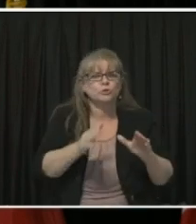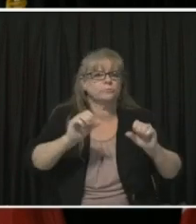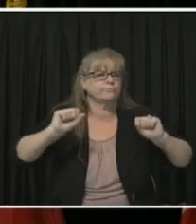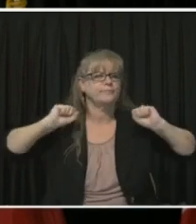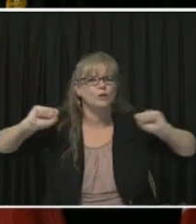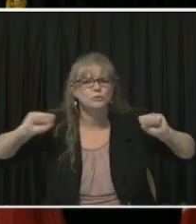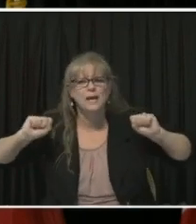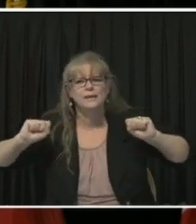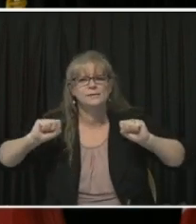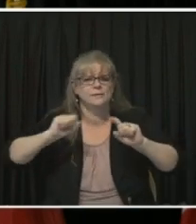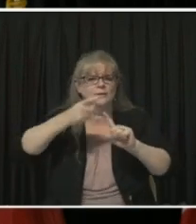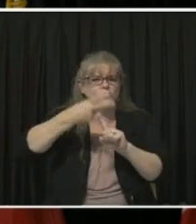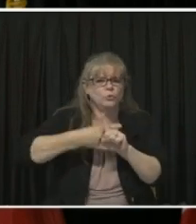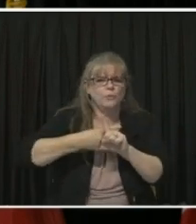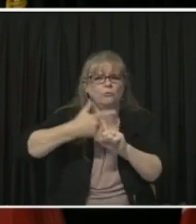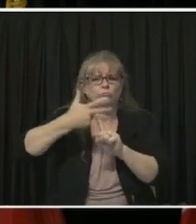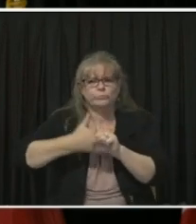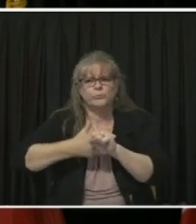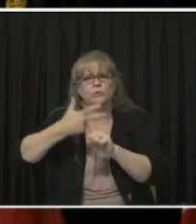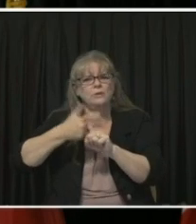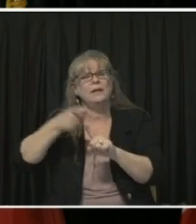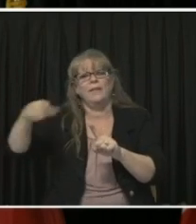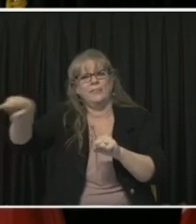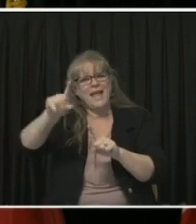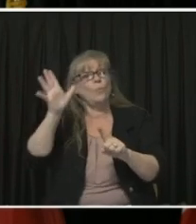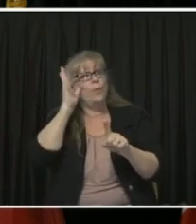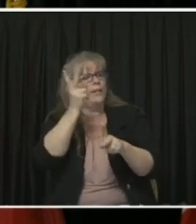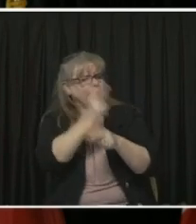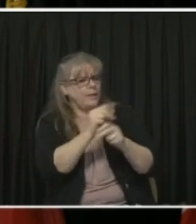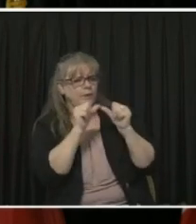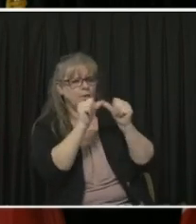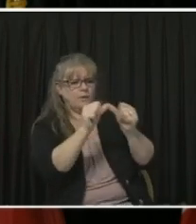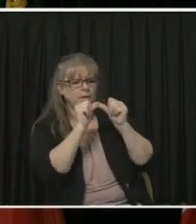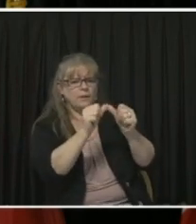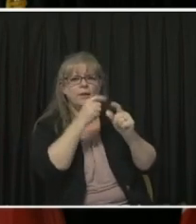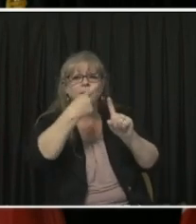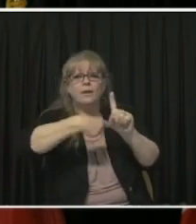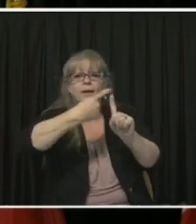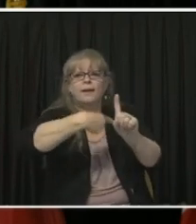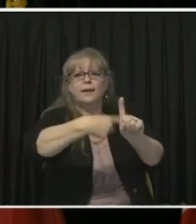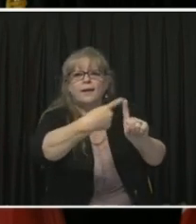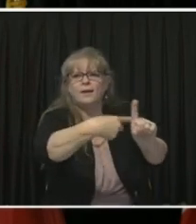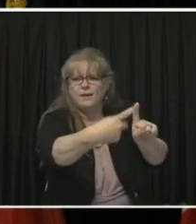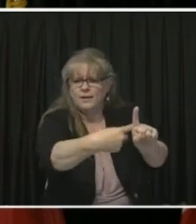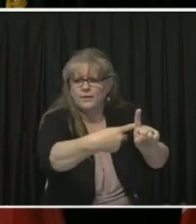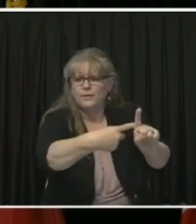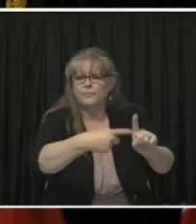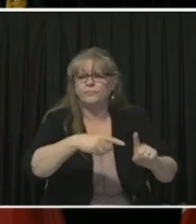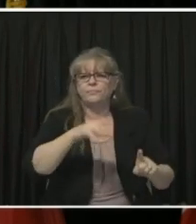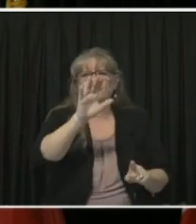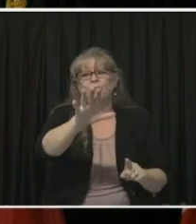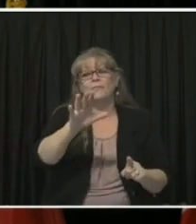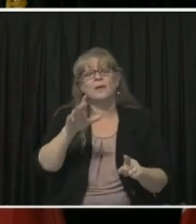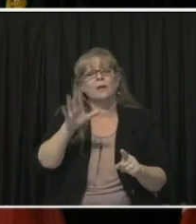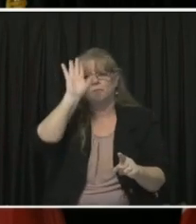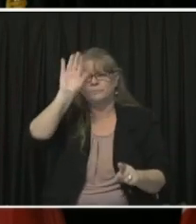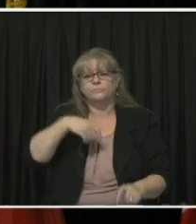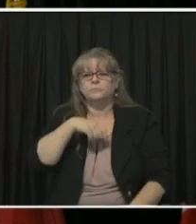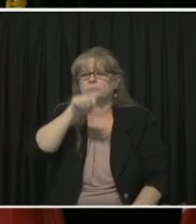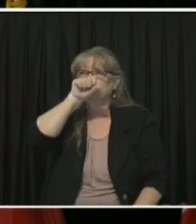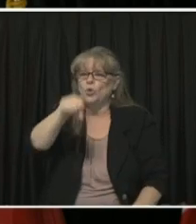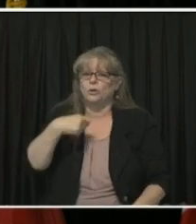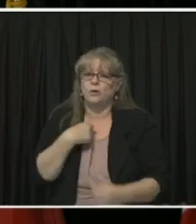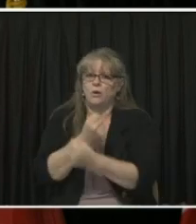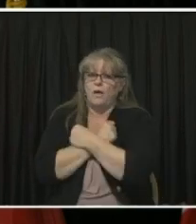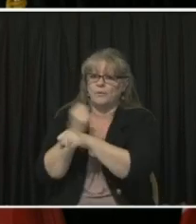I love to play baseball. And when I was playing baseball, I knew I couldn't just go to batting practice a few times and then call it a day and get through the whole